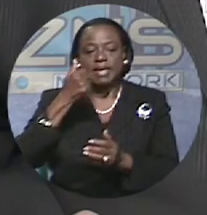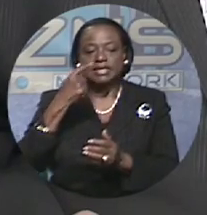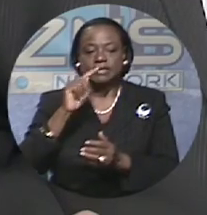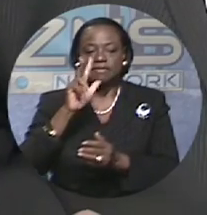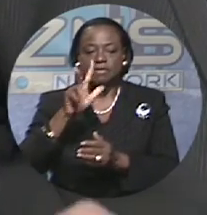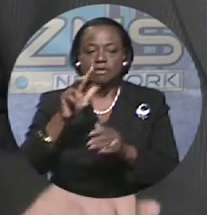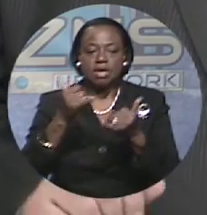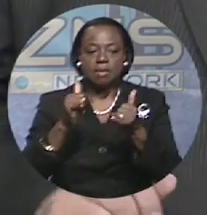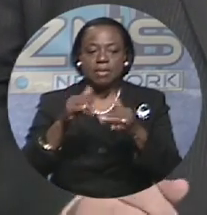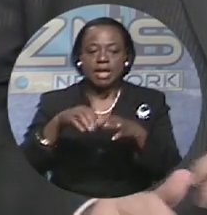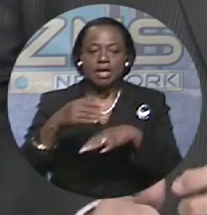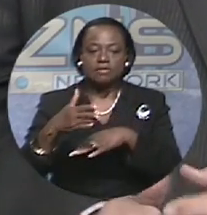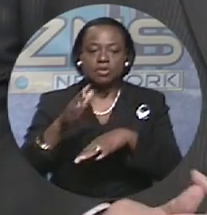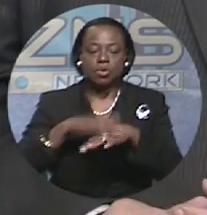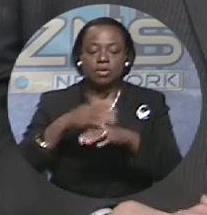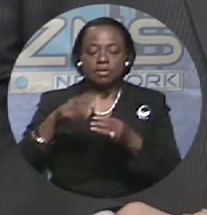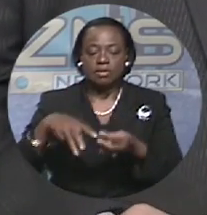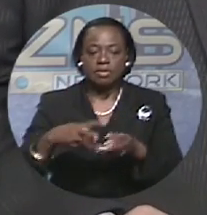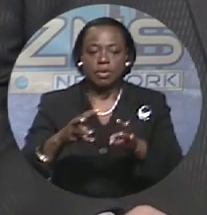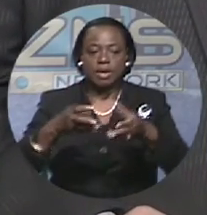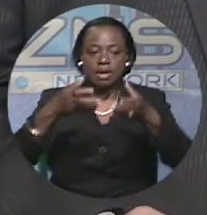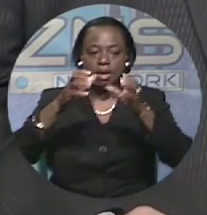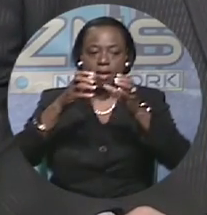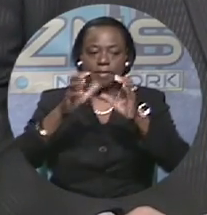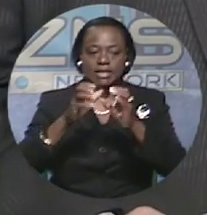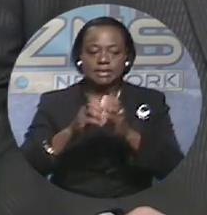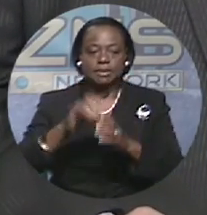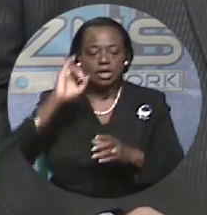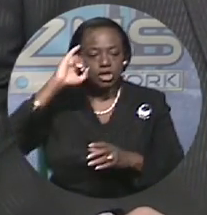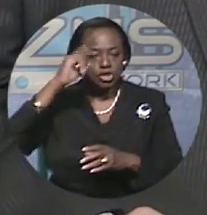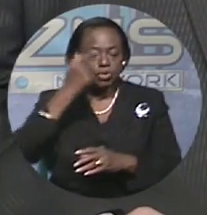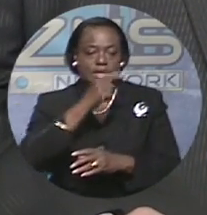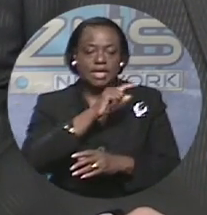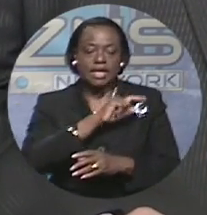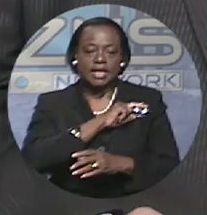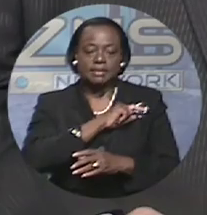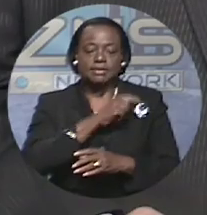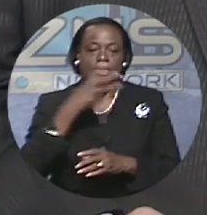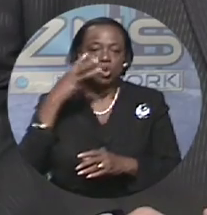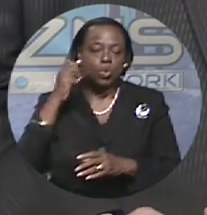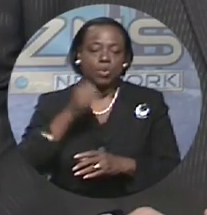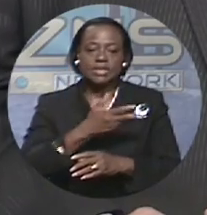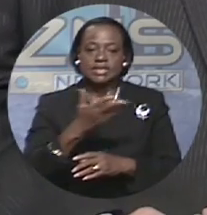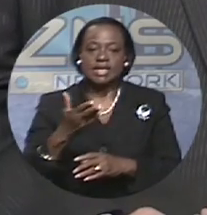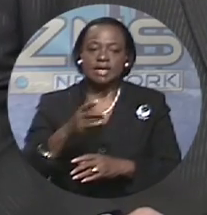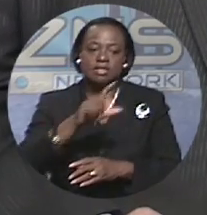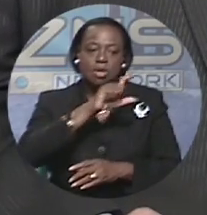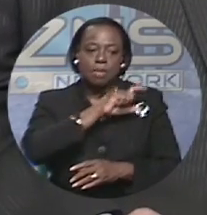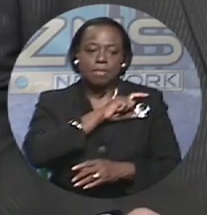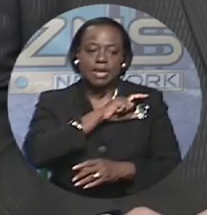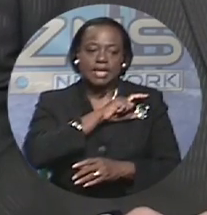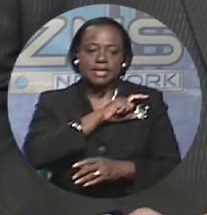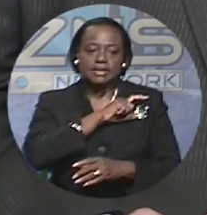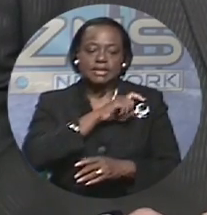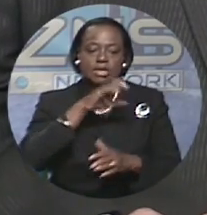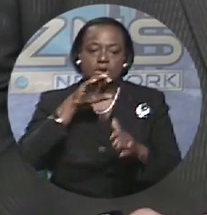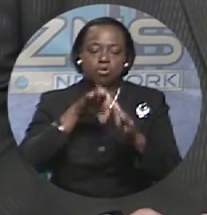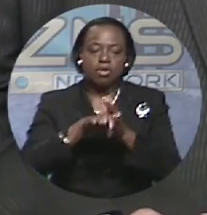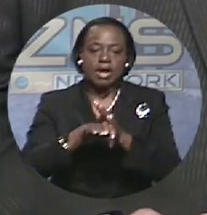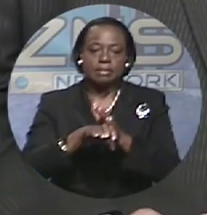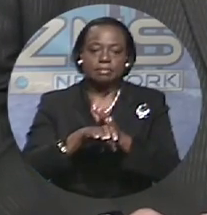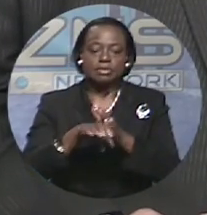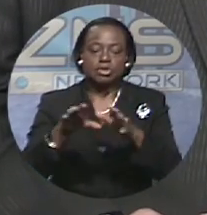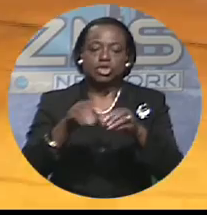first-round playoffs are underway at the AFADLEY Gym. Julian Gibson was courtside Saturday night as the Police Crime Stoppers took on the Real Deal